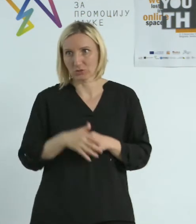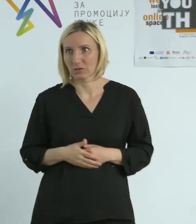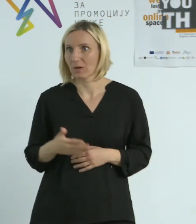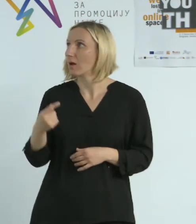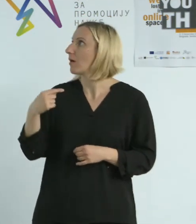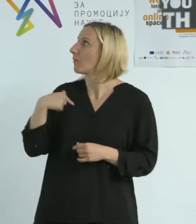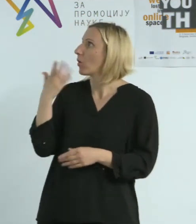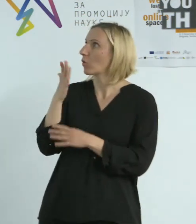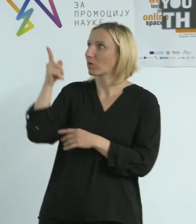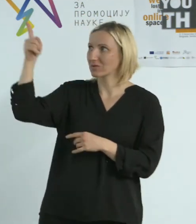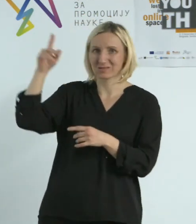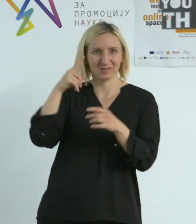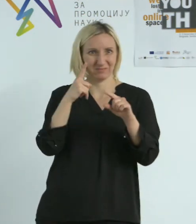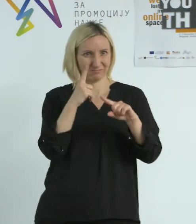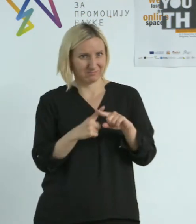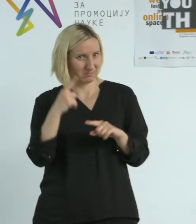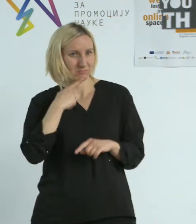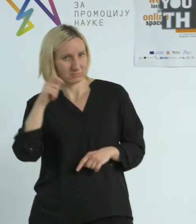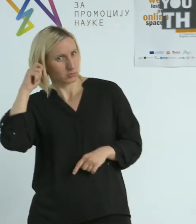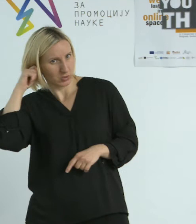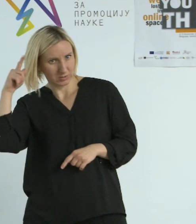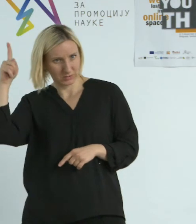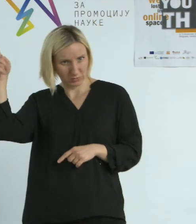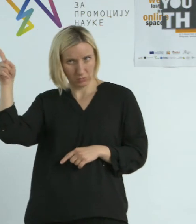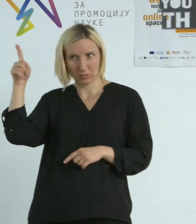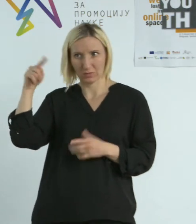sign here is because the group I was a member of